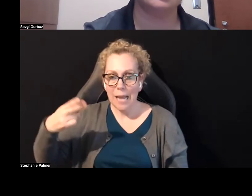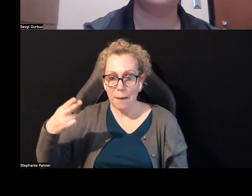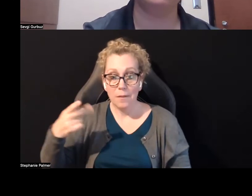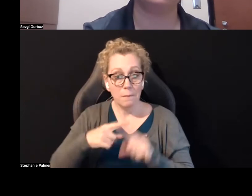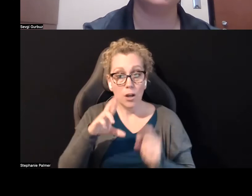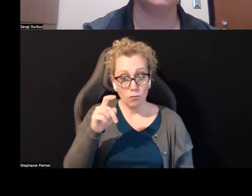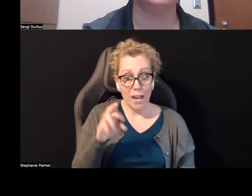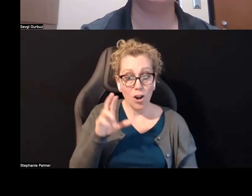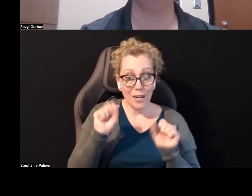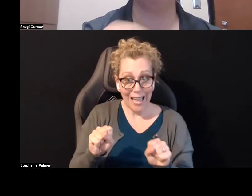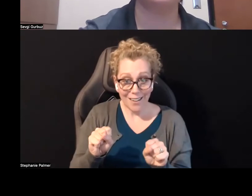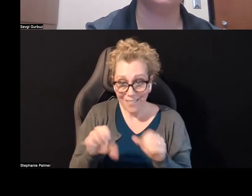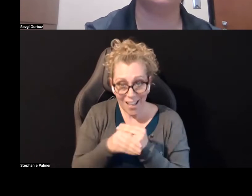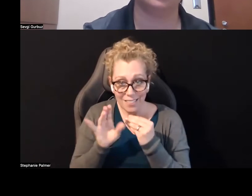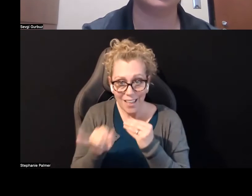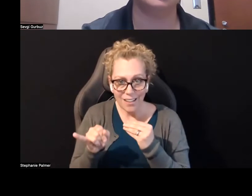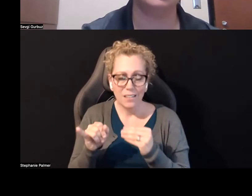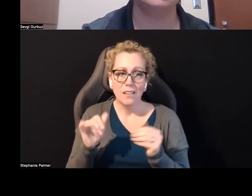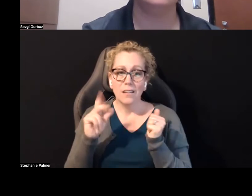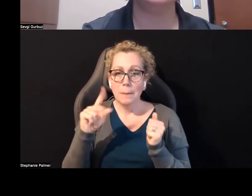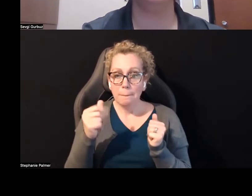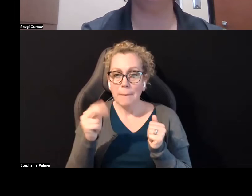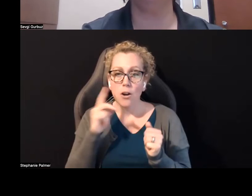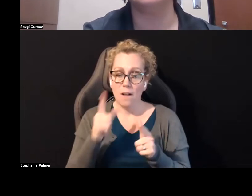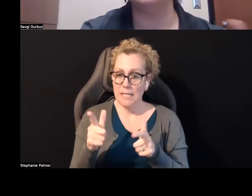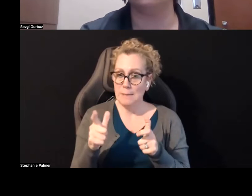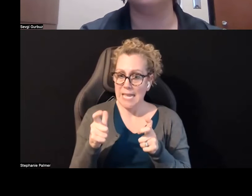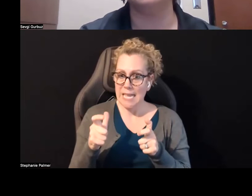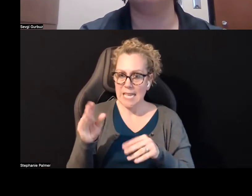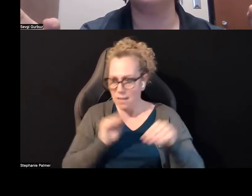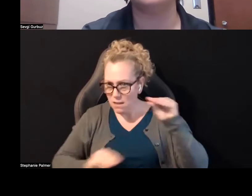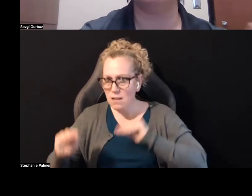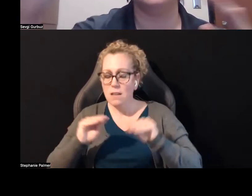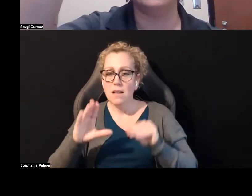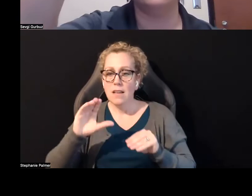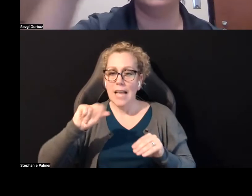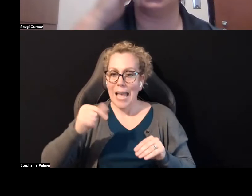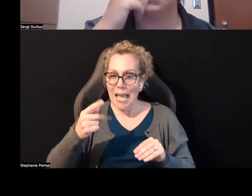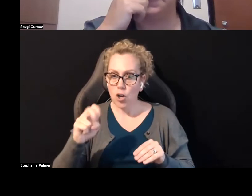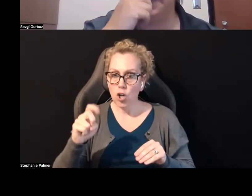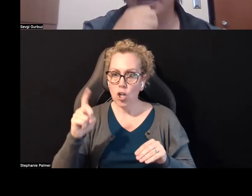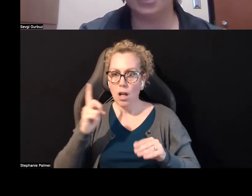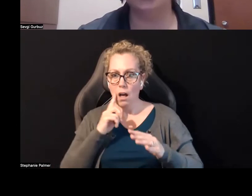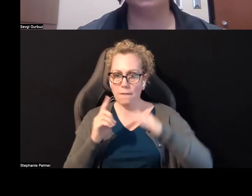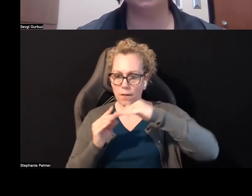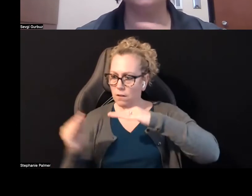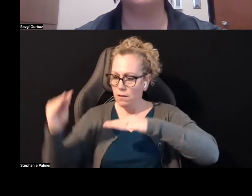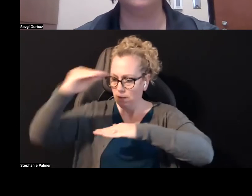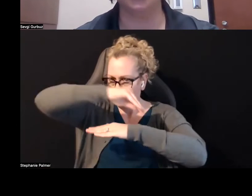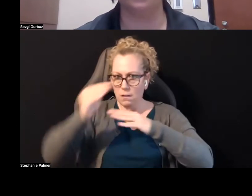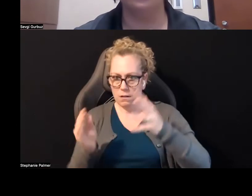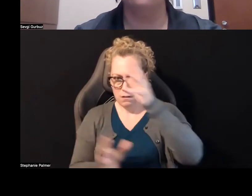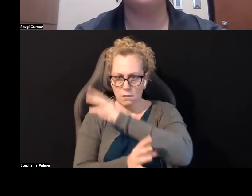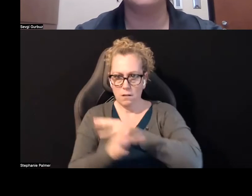give you that depth measurement. It can give you patterns of velocity. It can give you angle in both azimuth and elevation. And you can